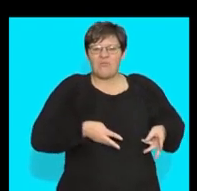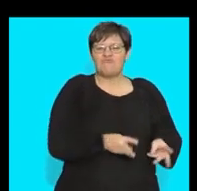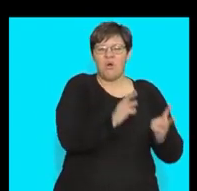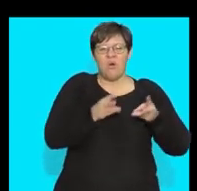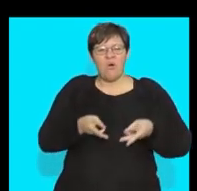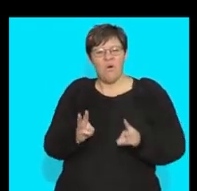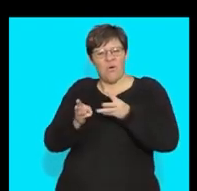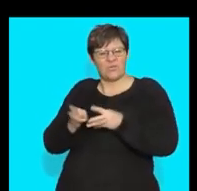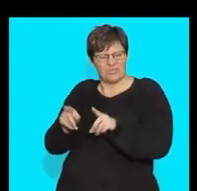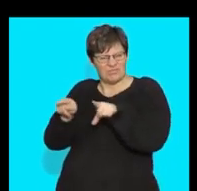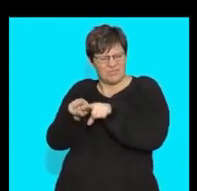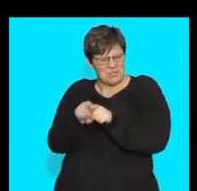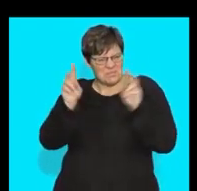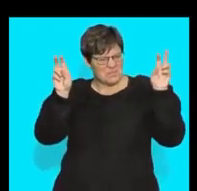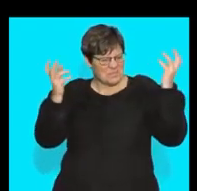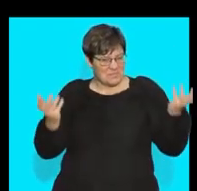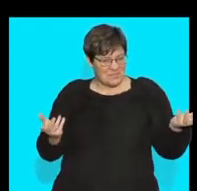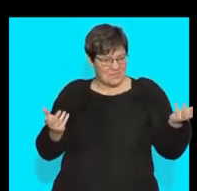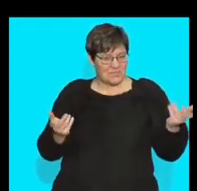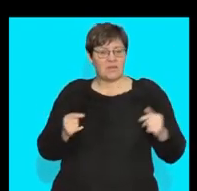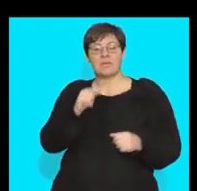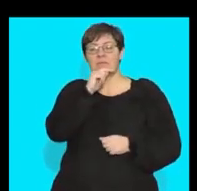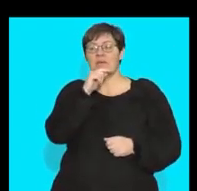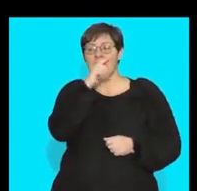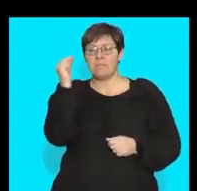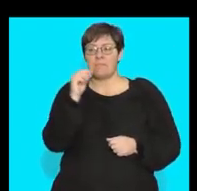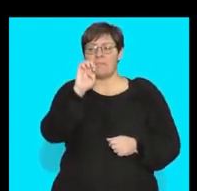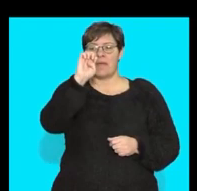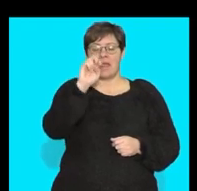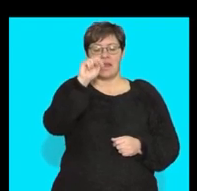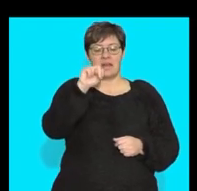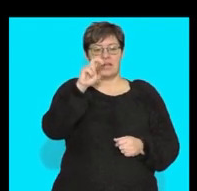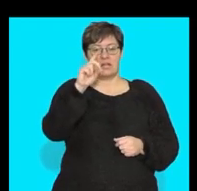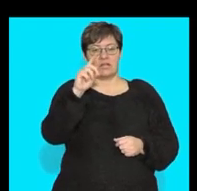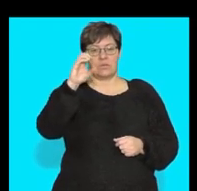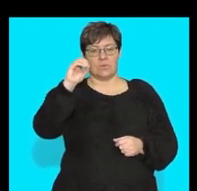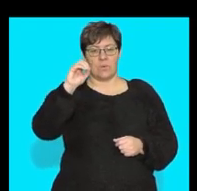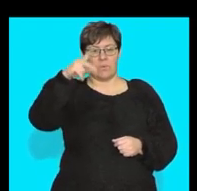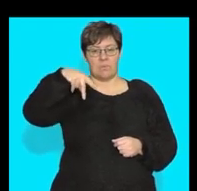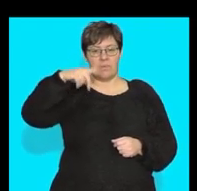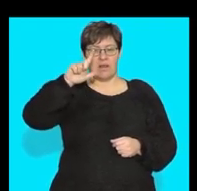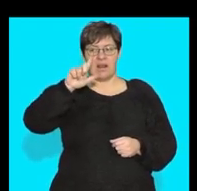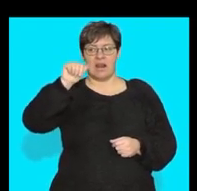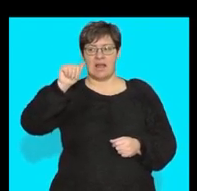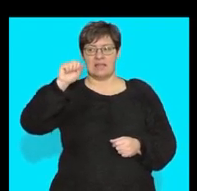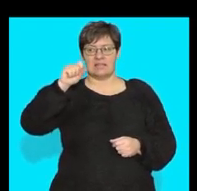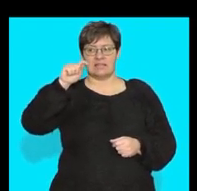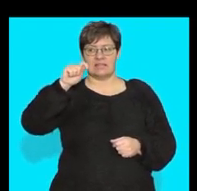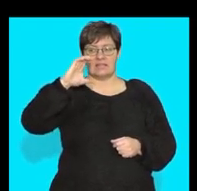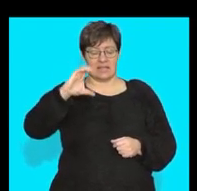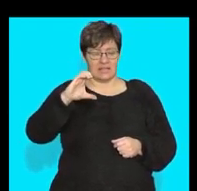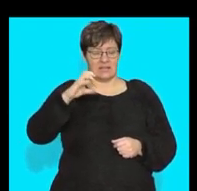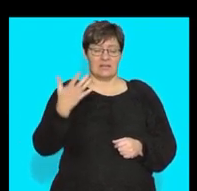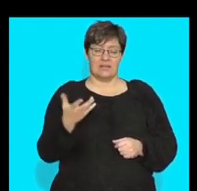this road system. This is now called the endoplasmic reticulum. And I know my kids